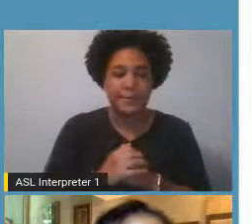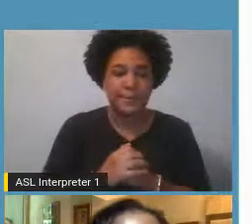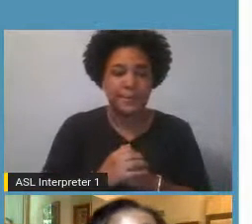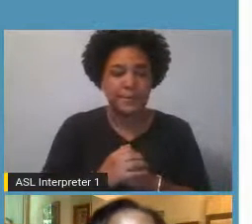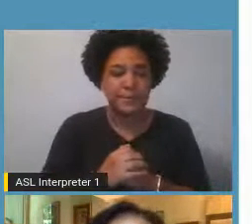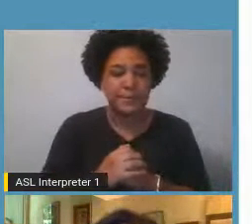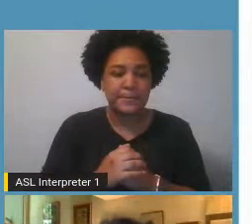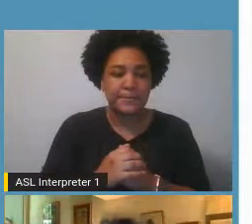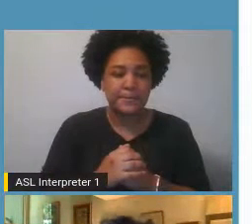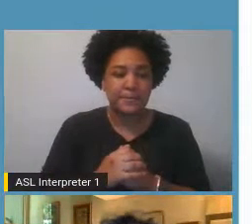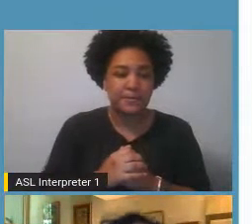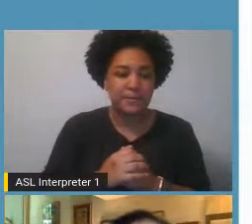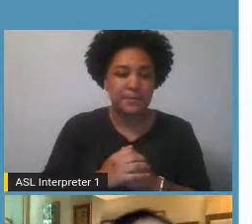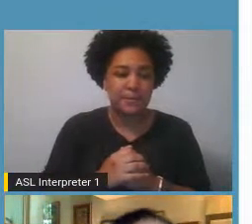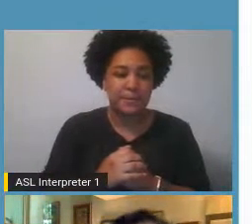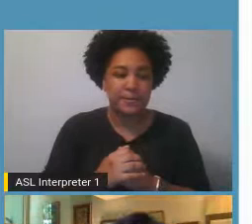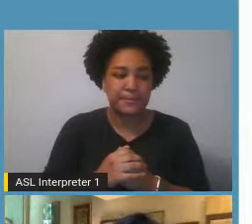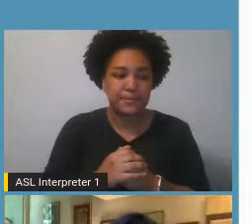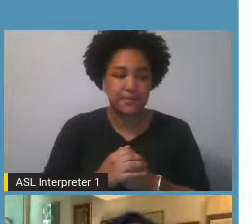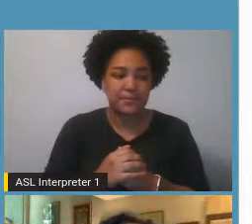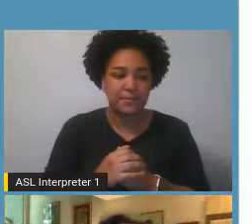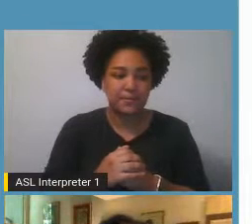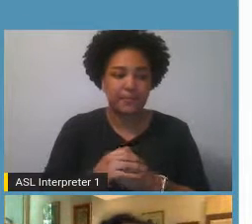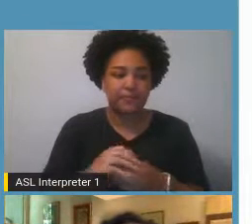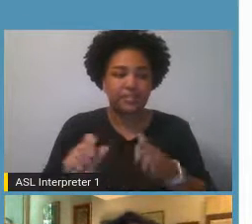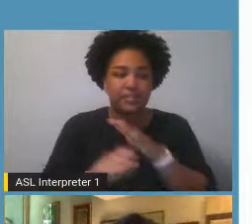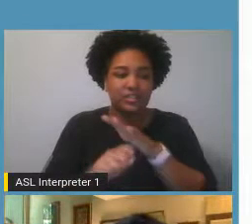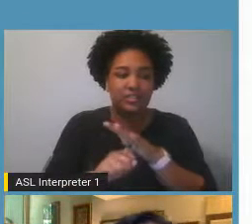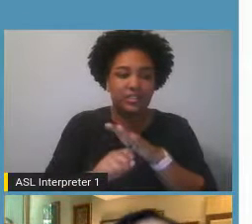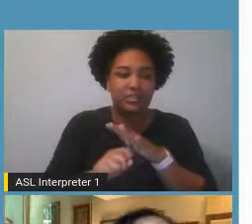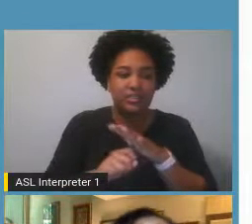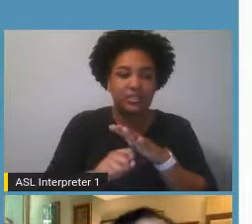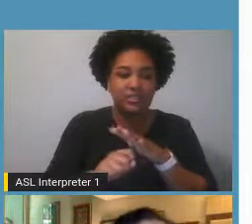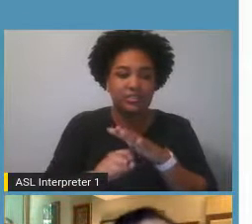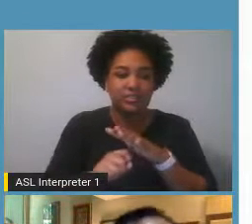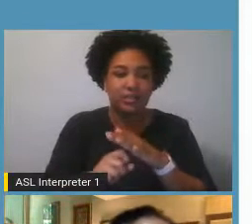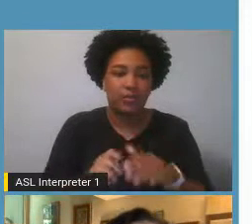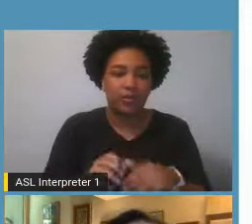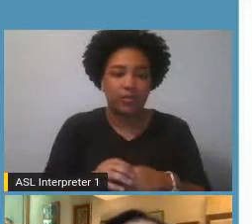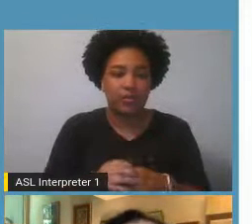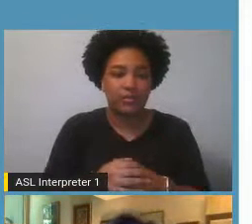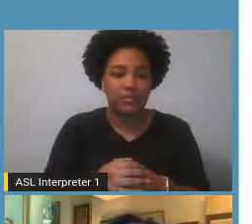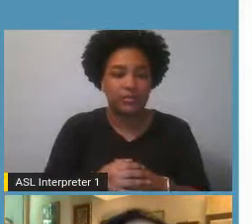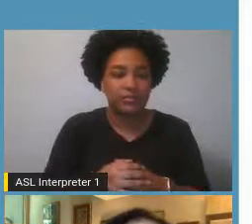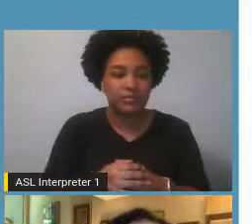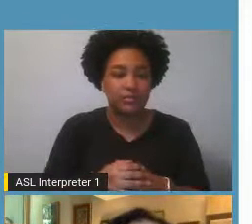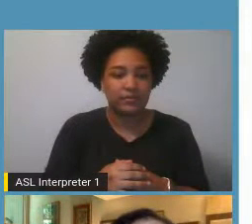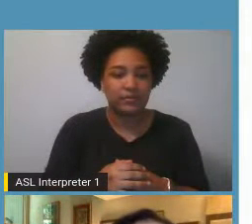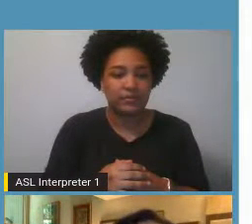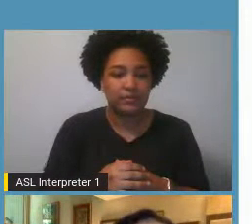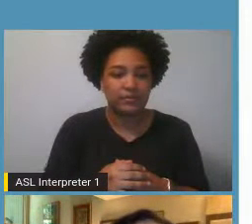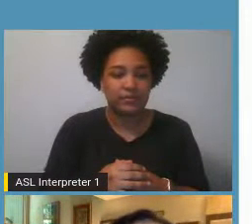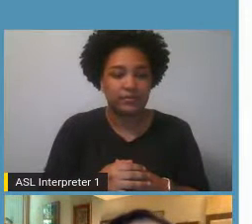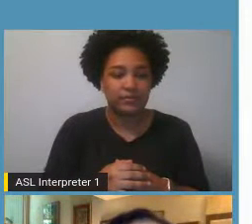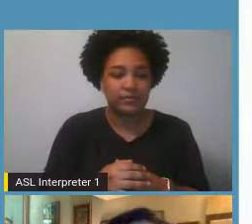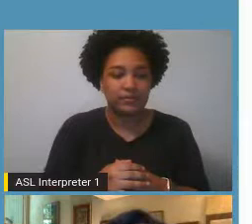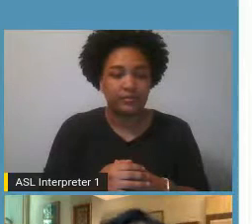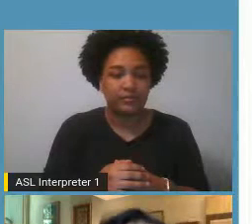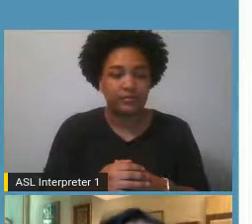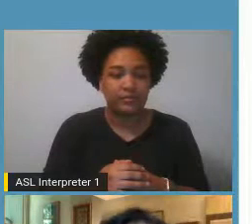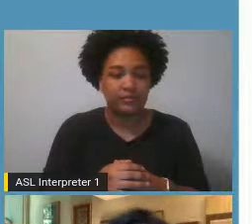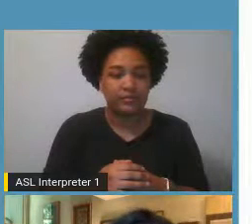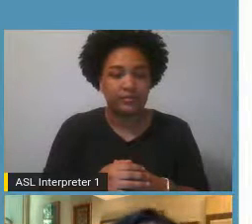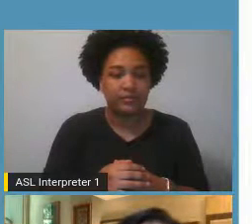you're fortunate enough to have a committed preservation conservation staff, let them help you determining which items